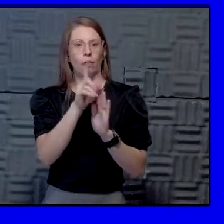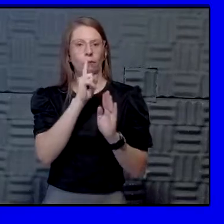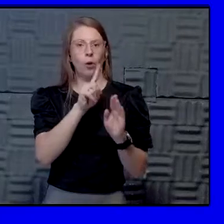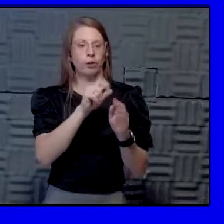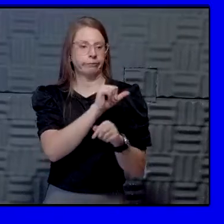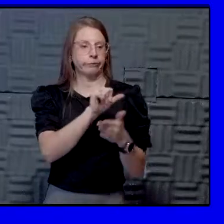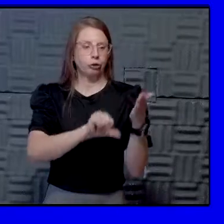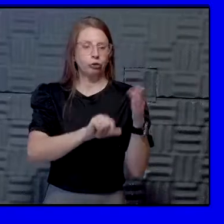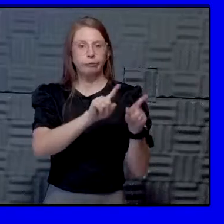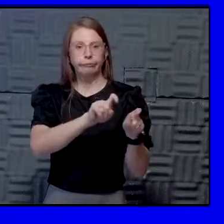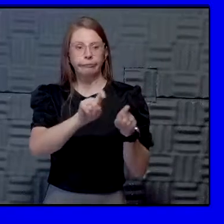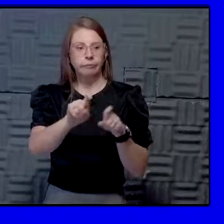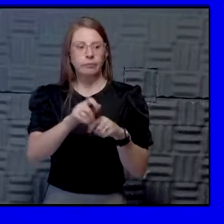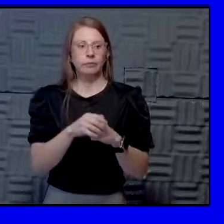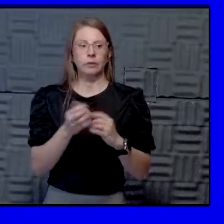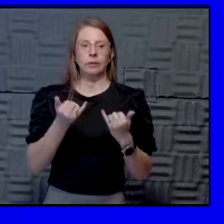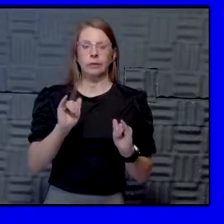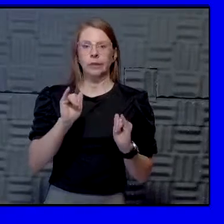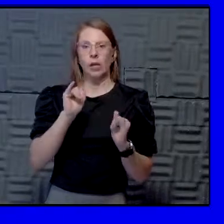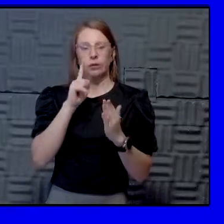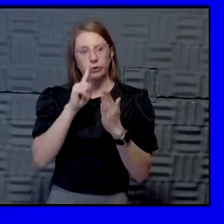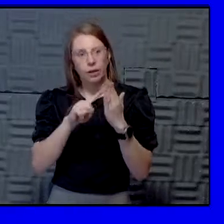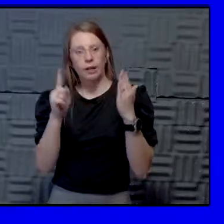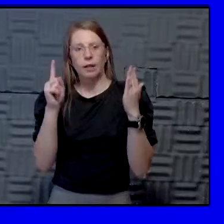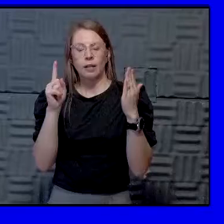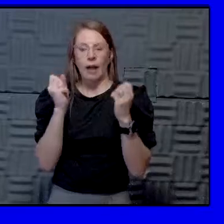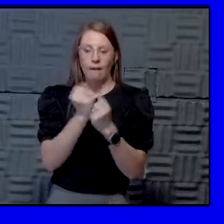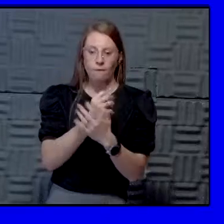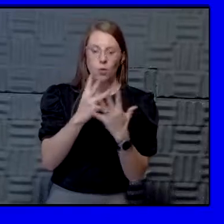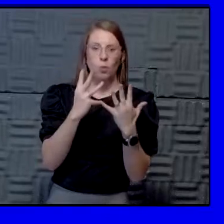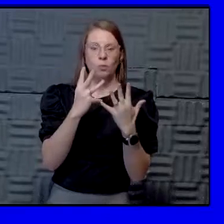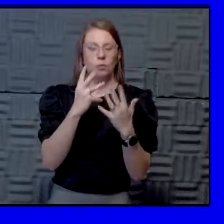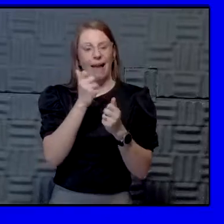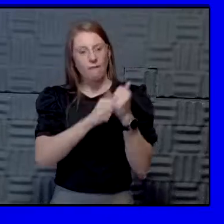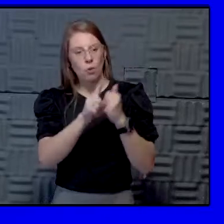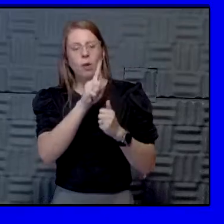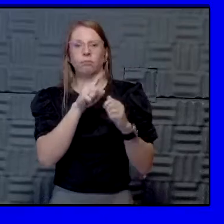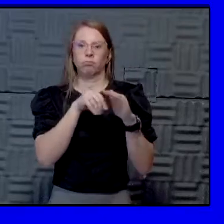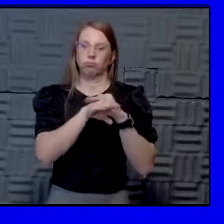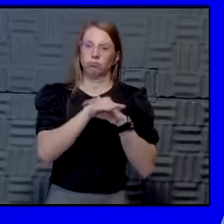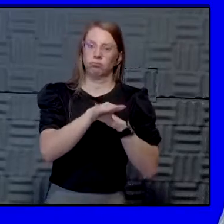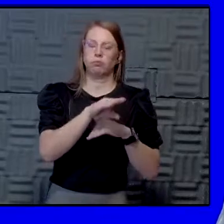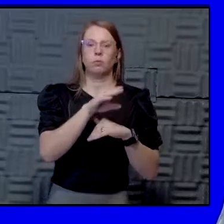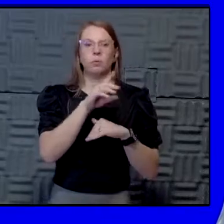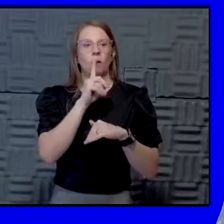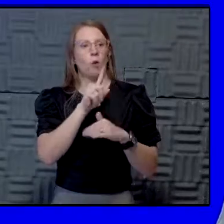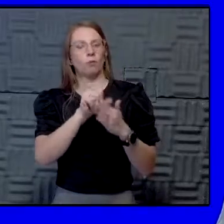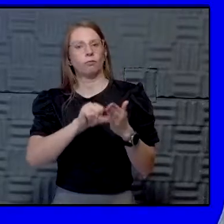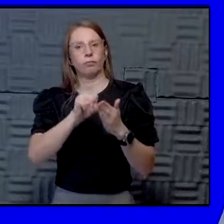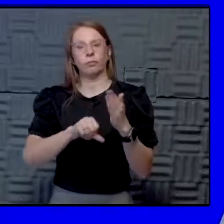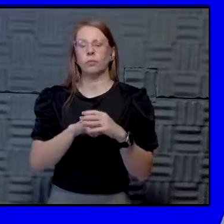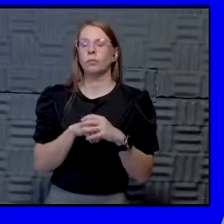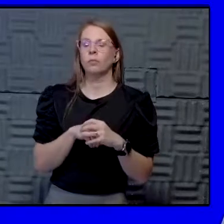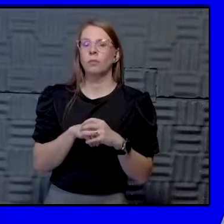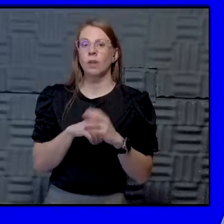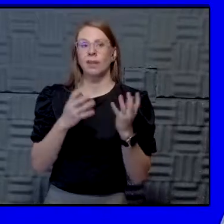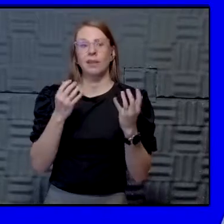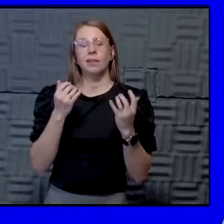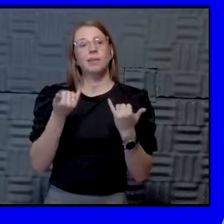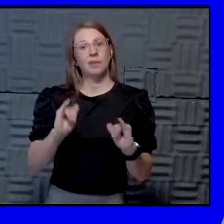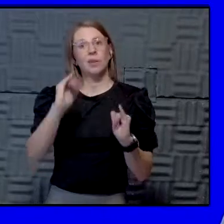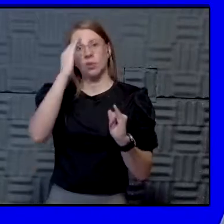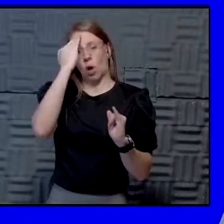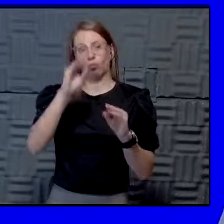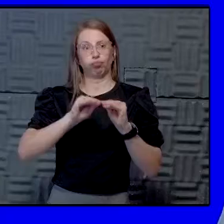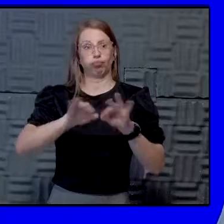screen because we still are checking everybody who's admitted for COVID-19. So we still know that it's prevalent. I mean, that means